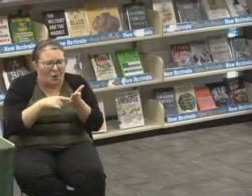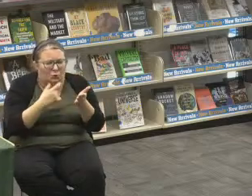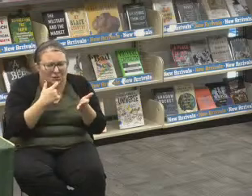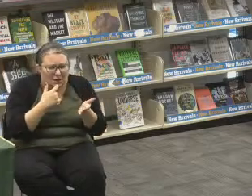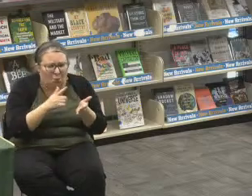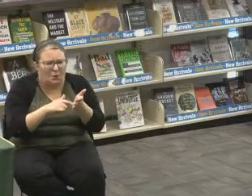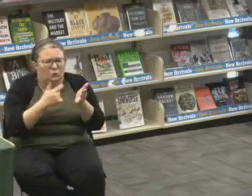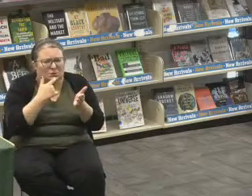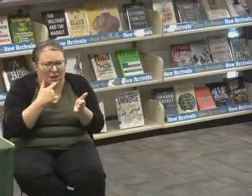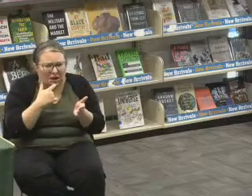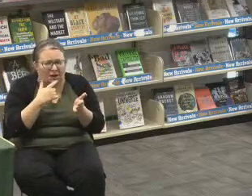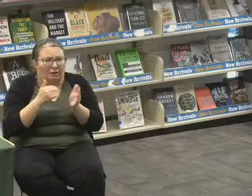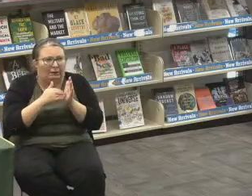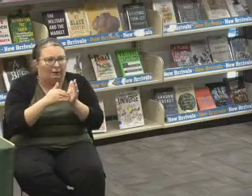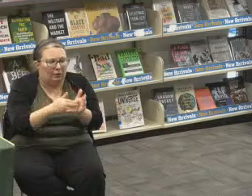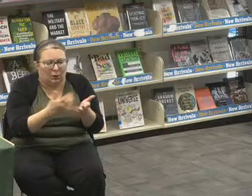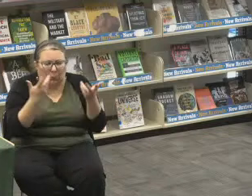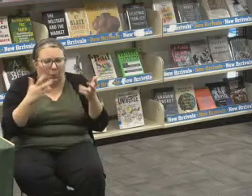12th time in this conversation.